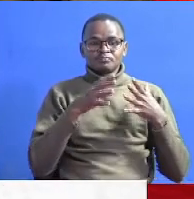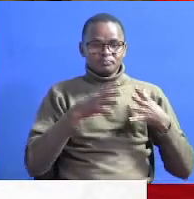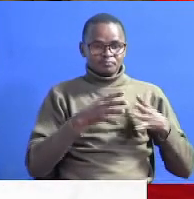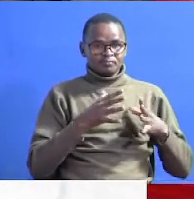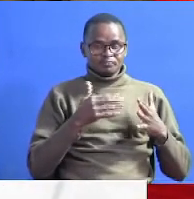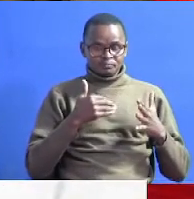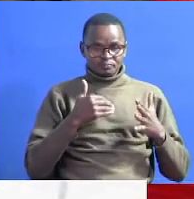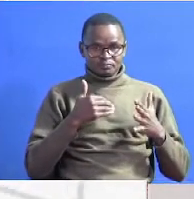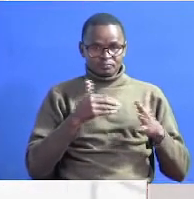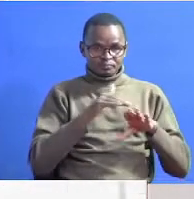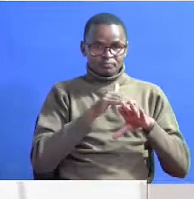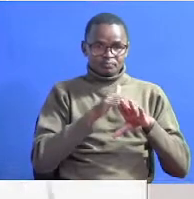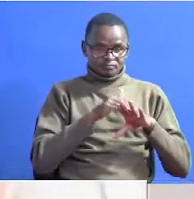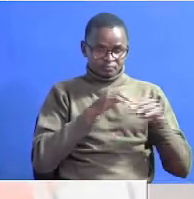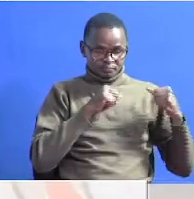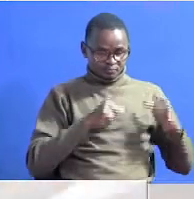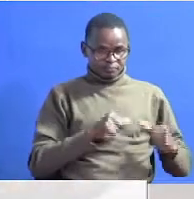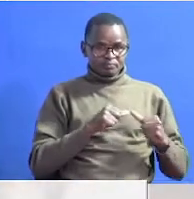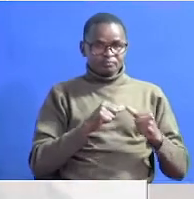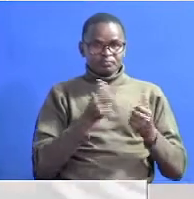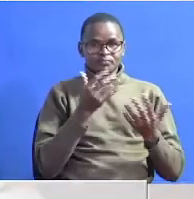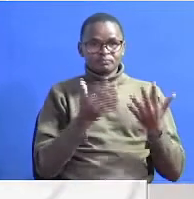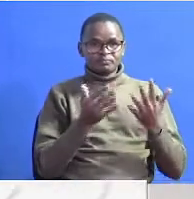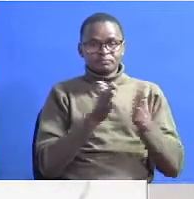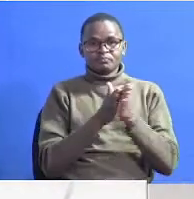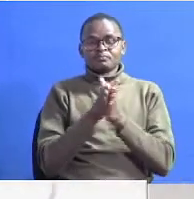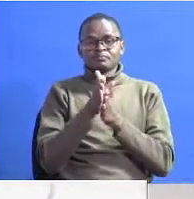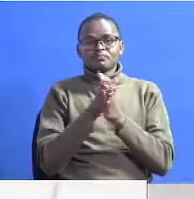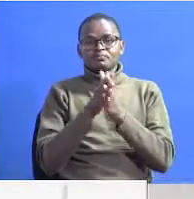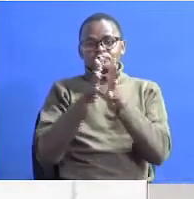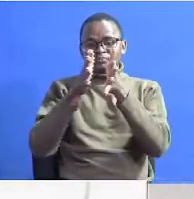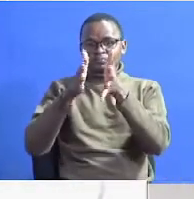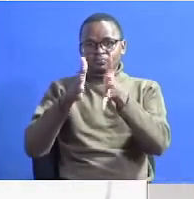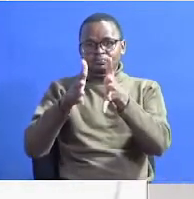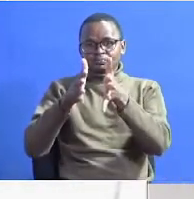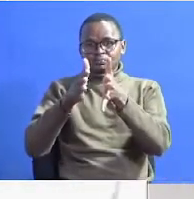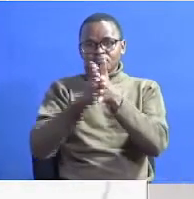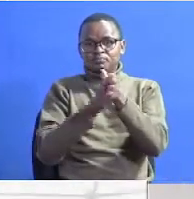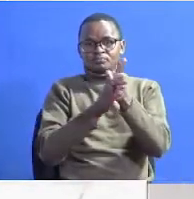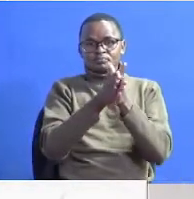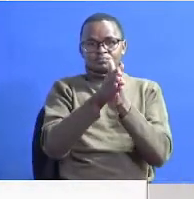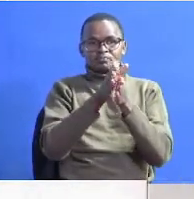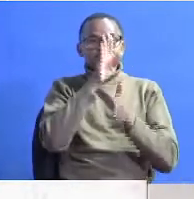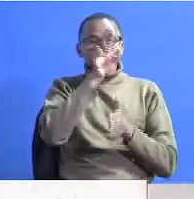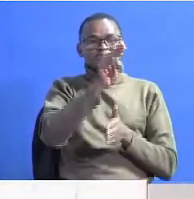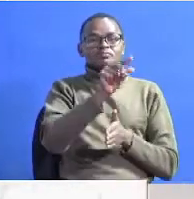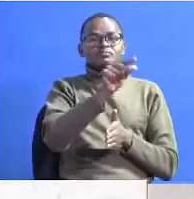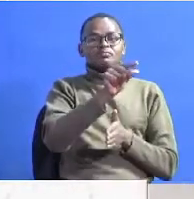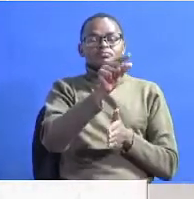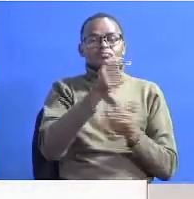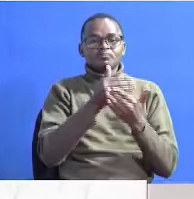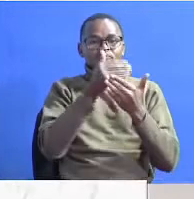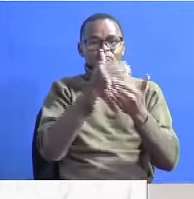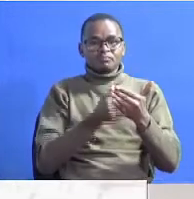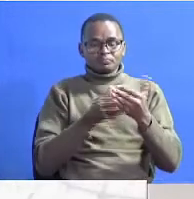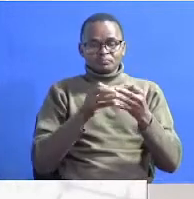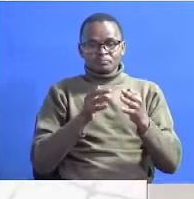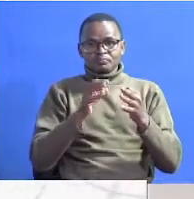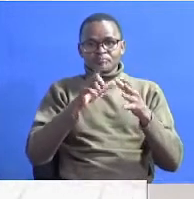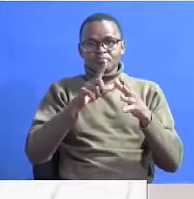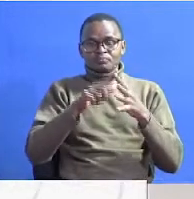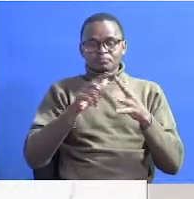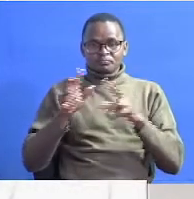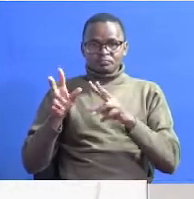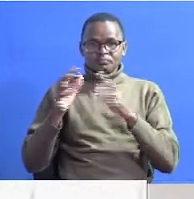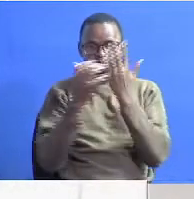at heart compared to the interest, their personal interest being put before the interests of the